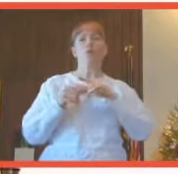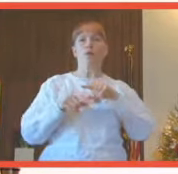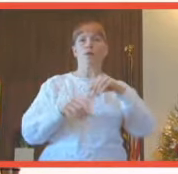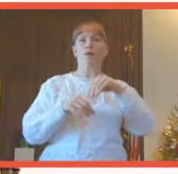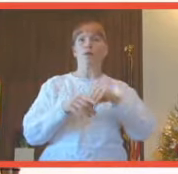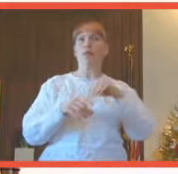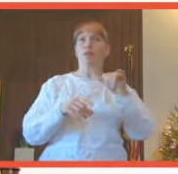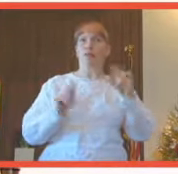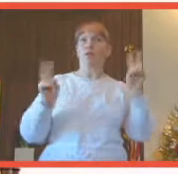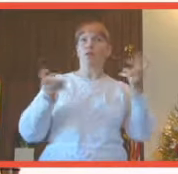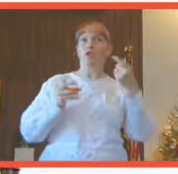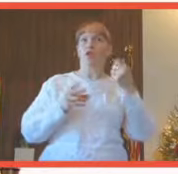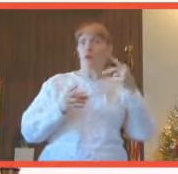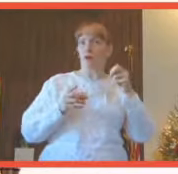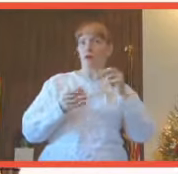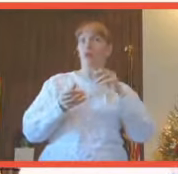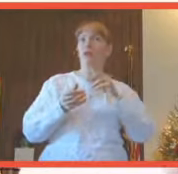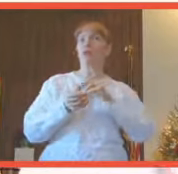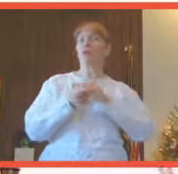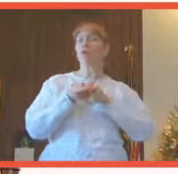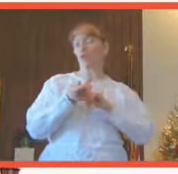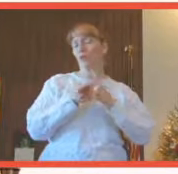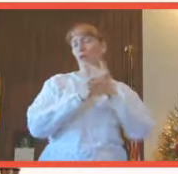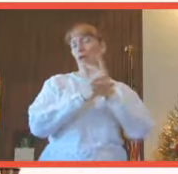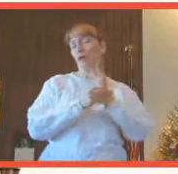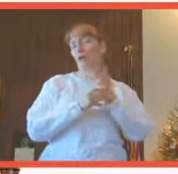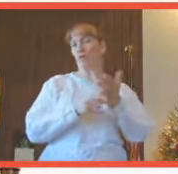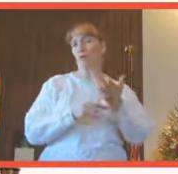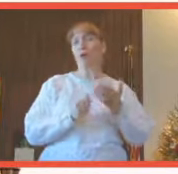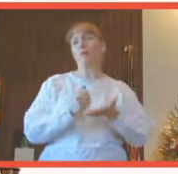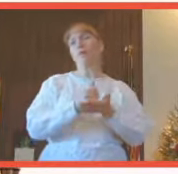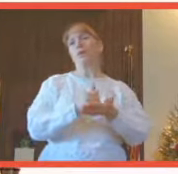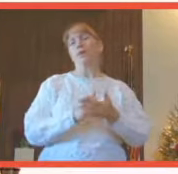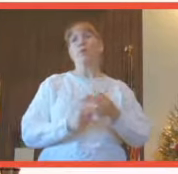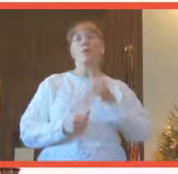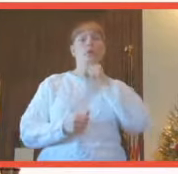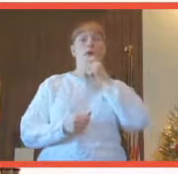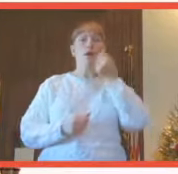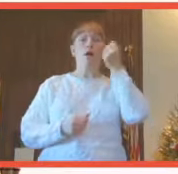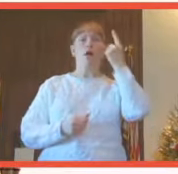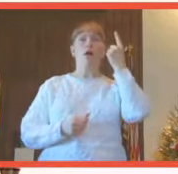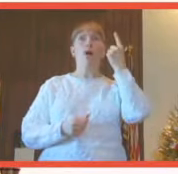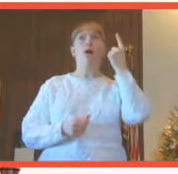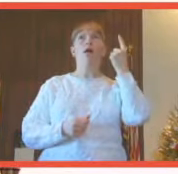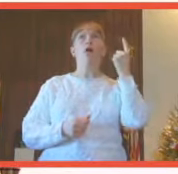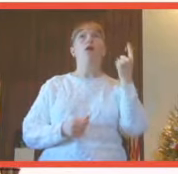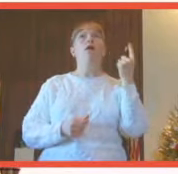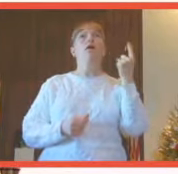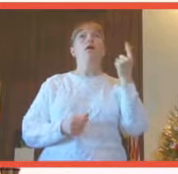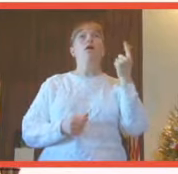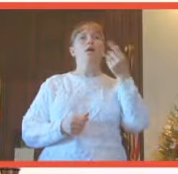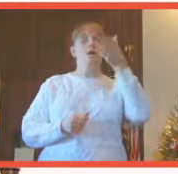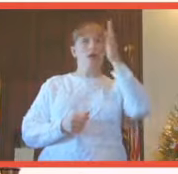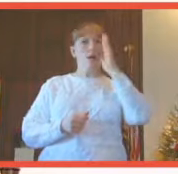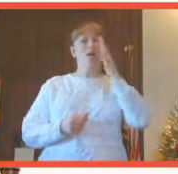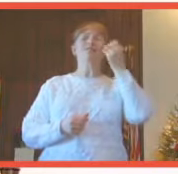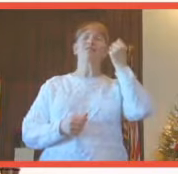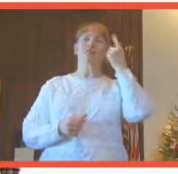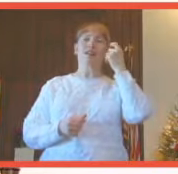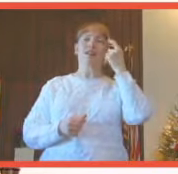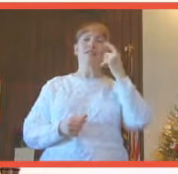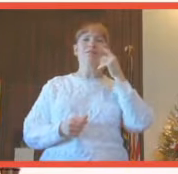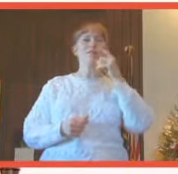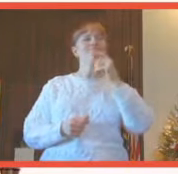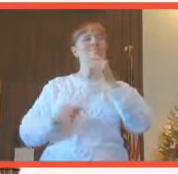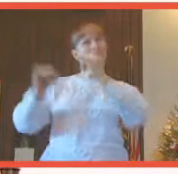in the garden. And all of a sudden, this understanding came over this woman that God understands what